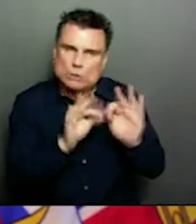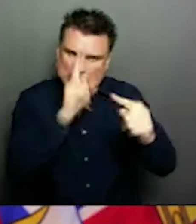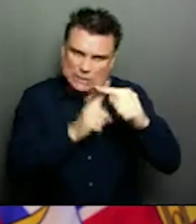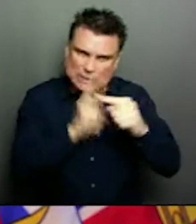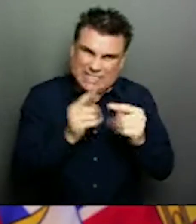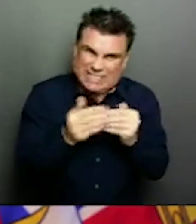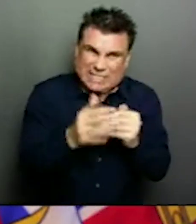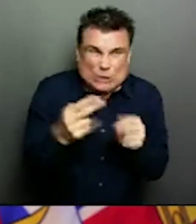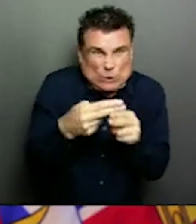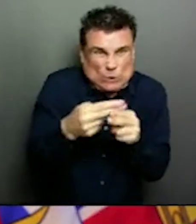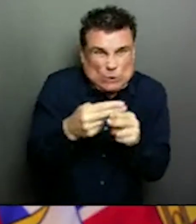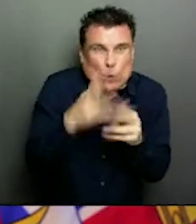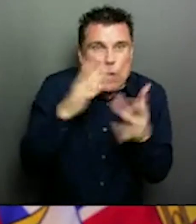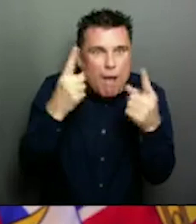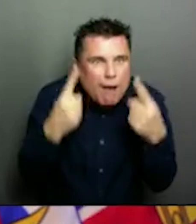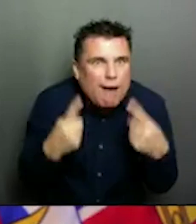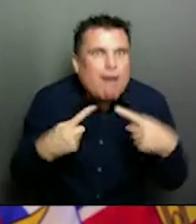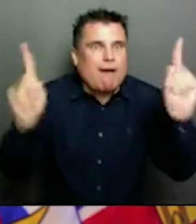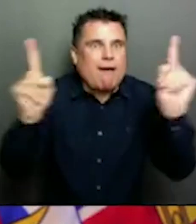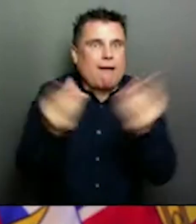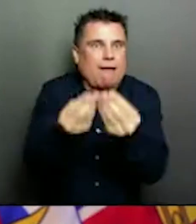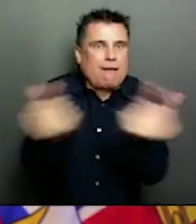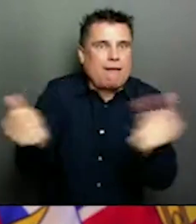together, even though we are tired.